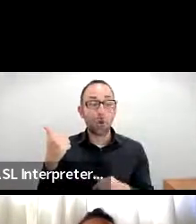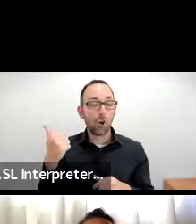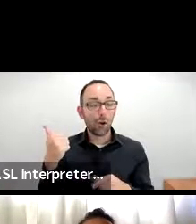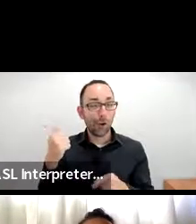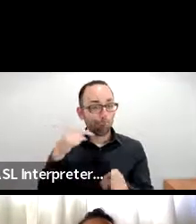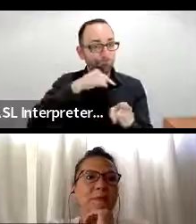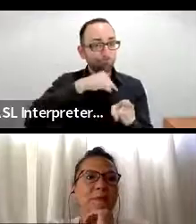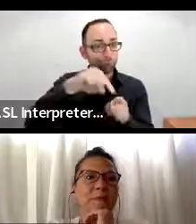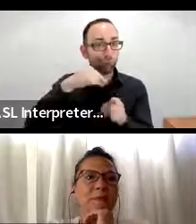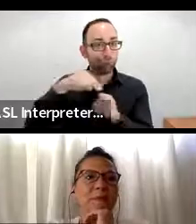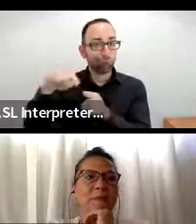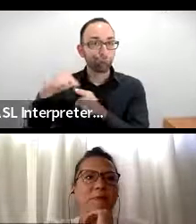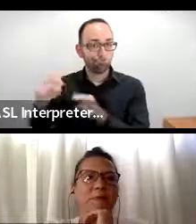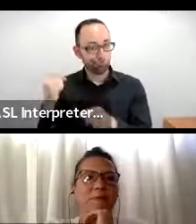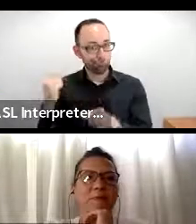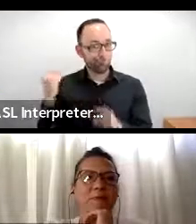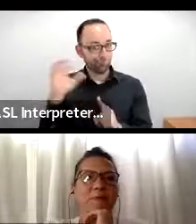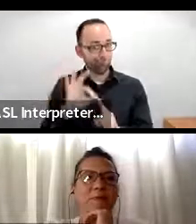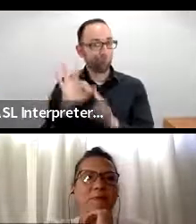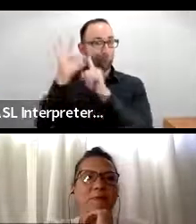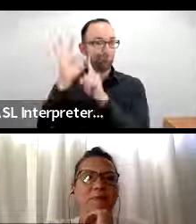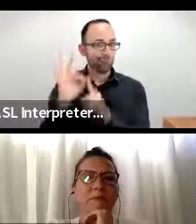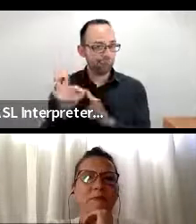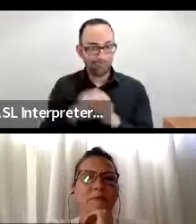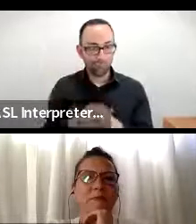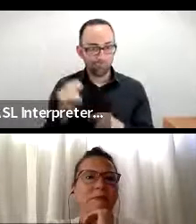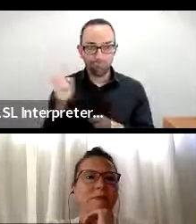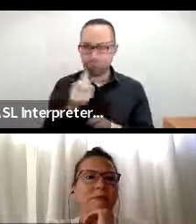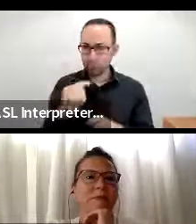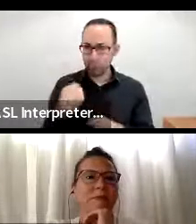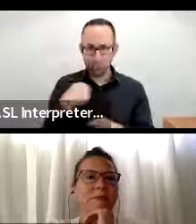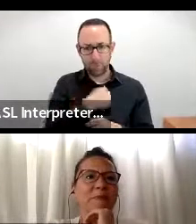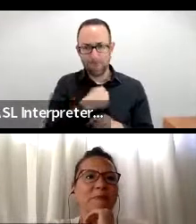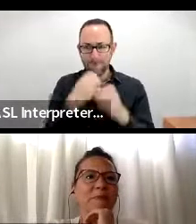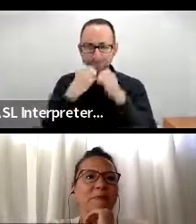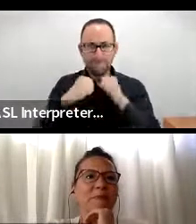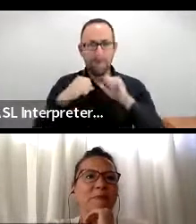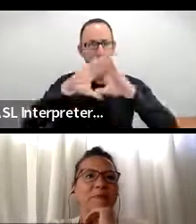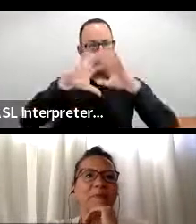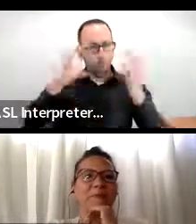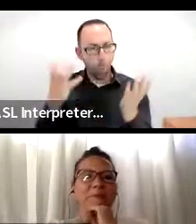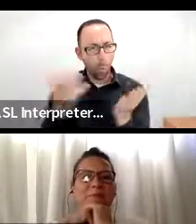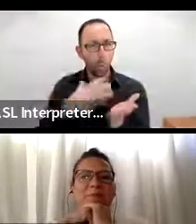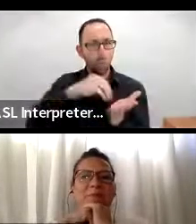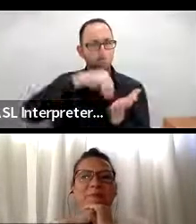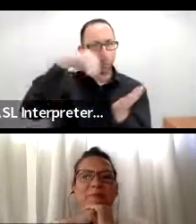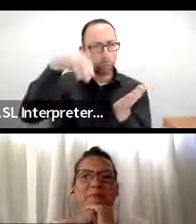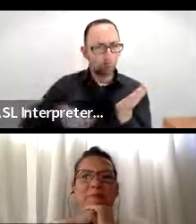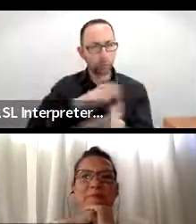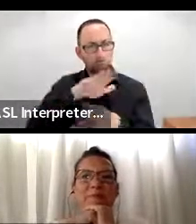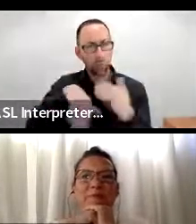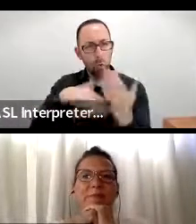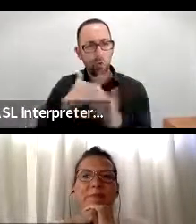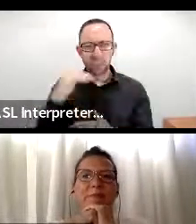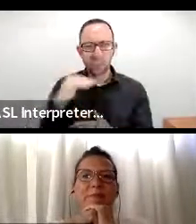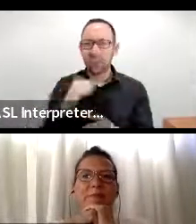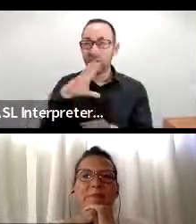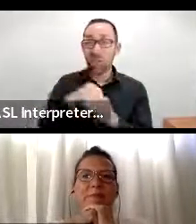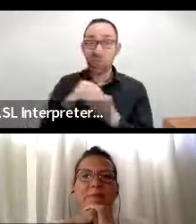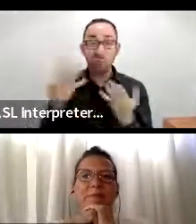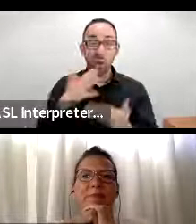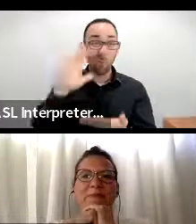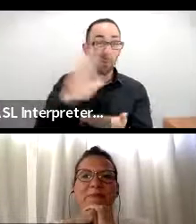specials that make us special in the fact that we really look to the whole student, the whole child. So we will have music and